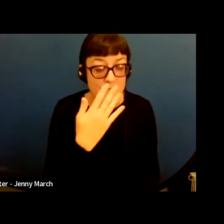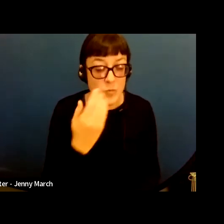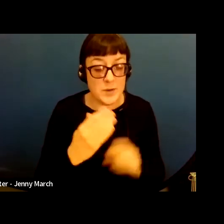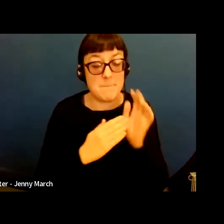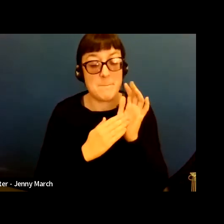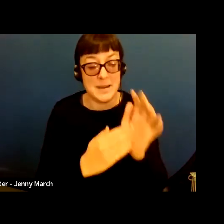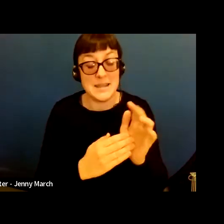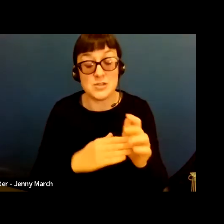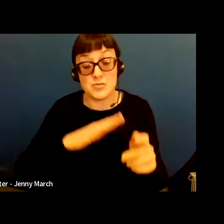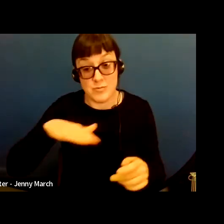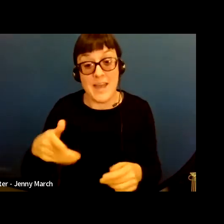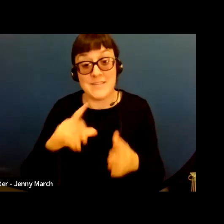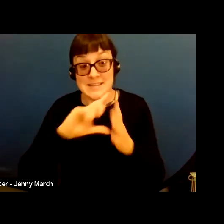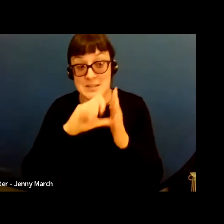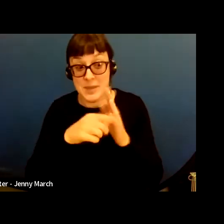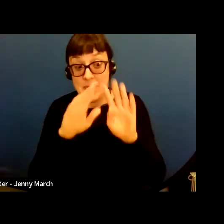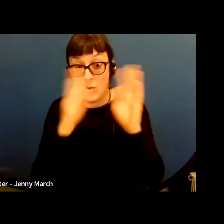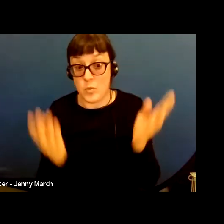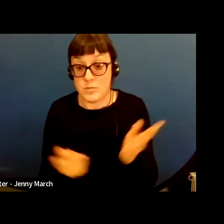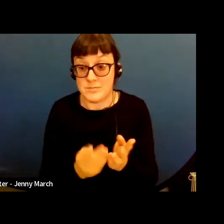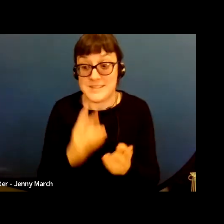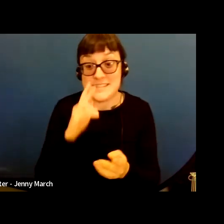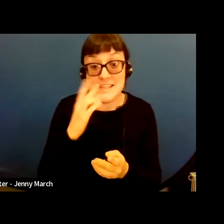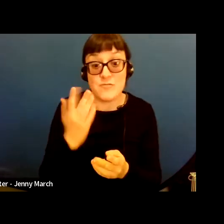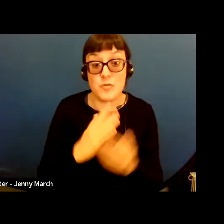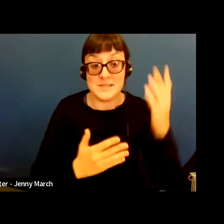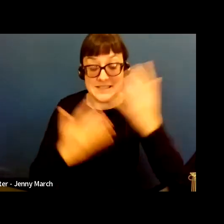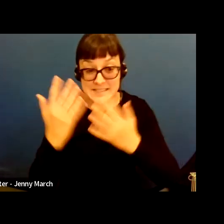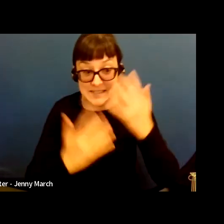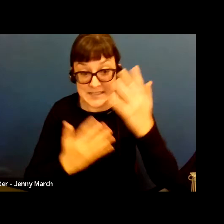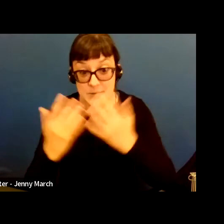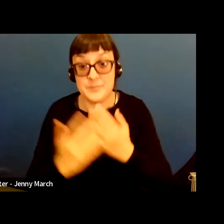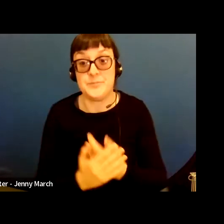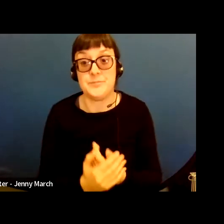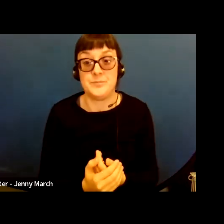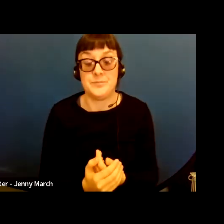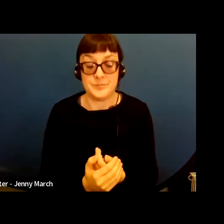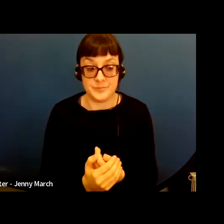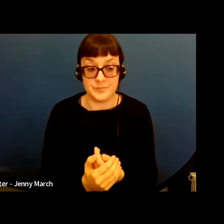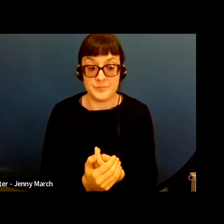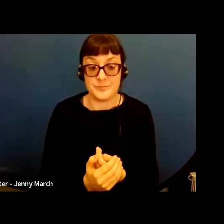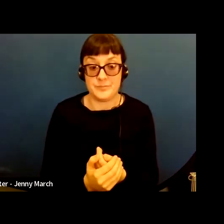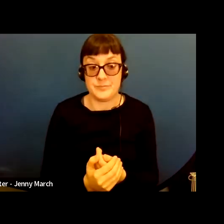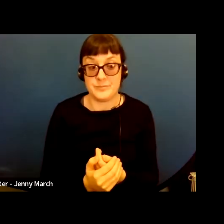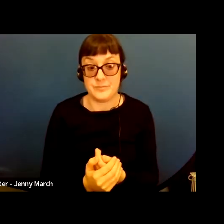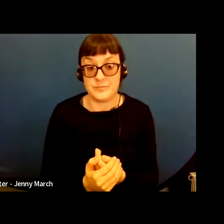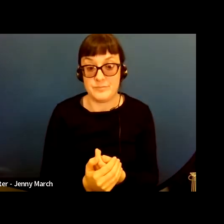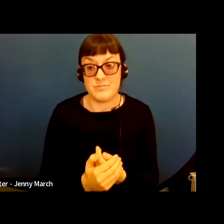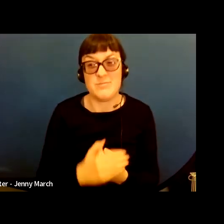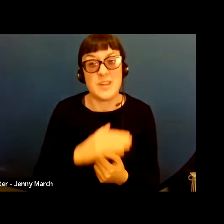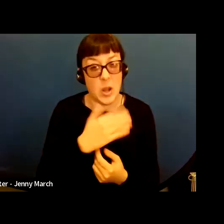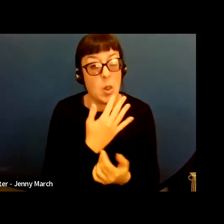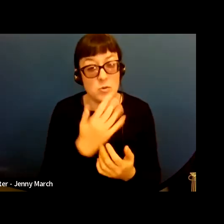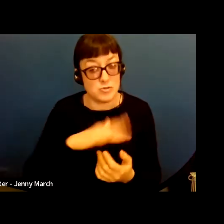world. What we see from the data, as expected, is that globally, children with disabilities are more likely to be out of school